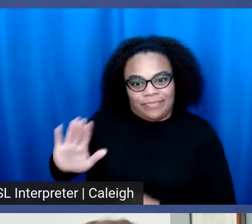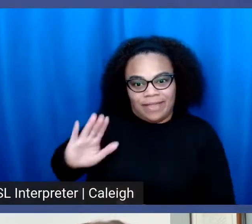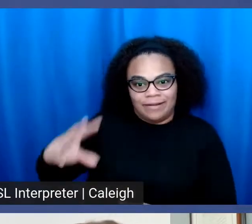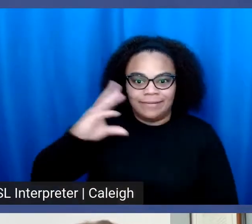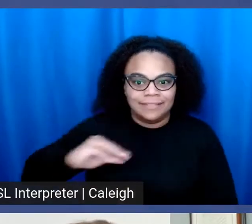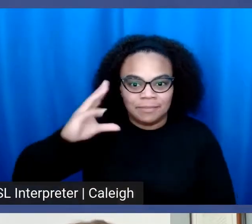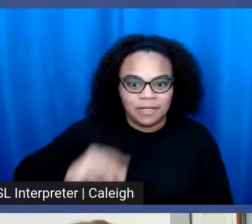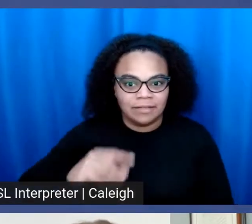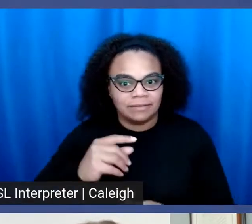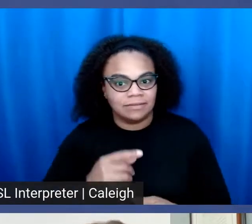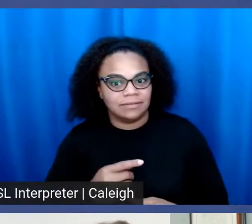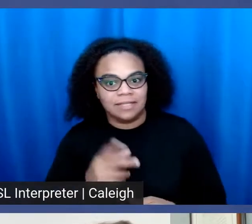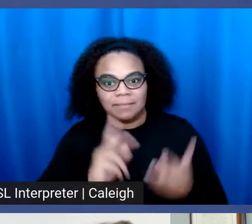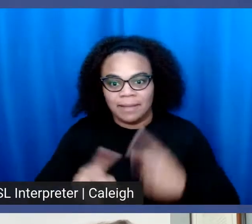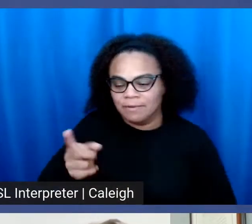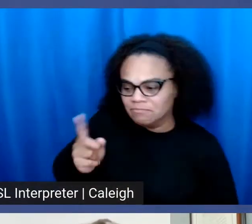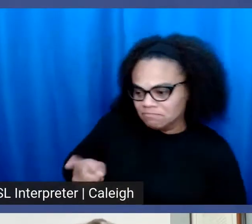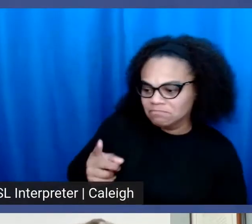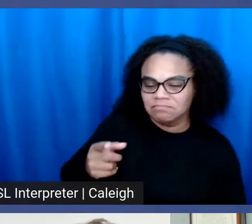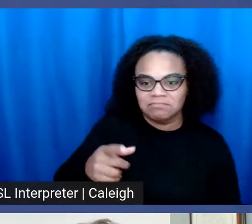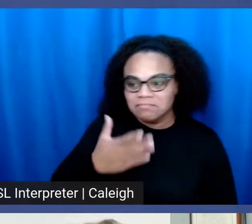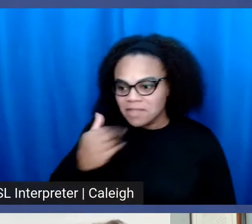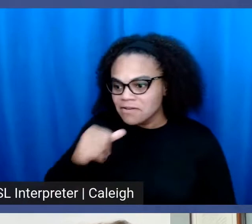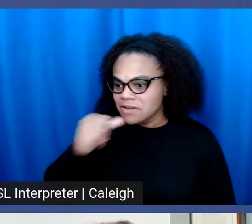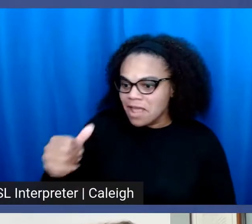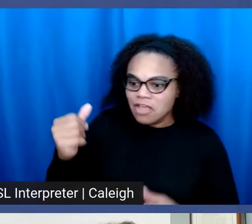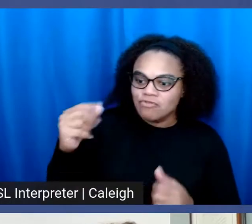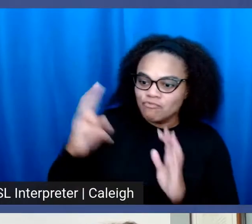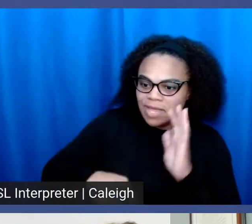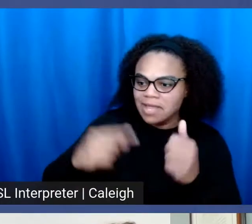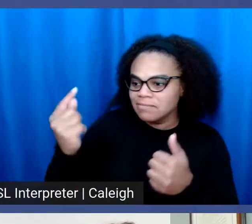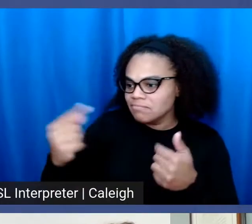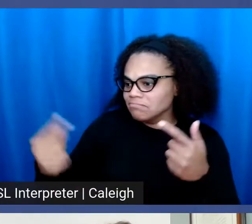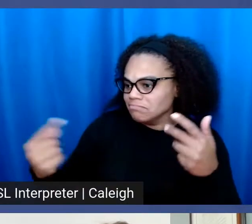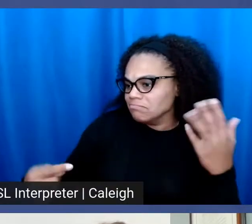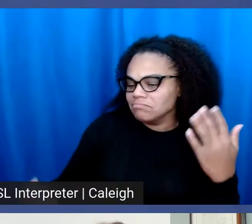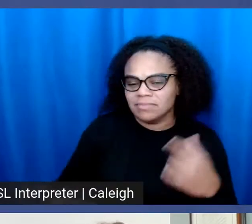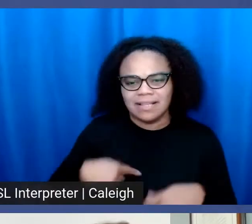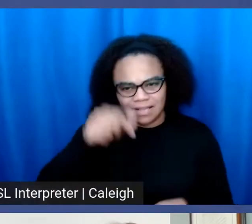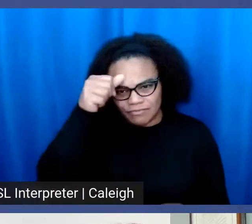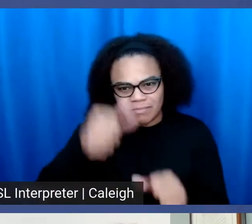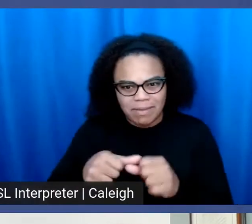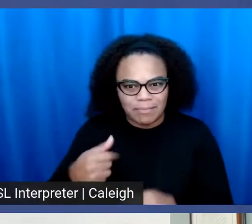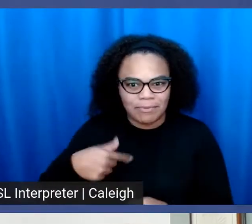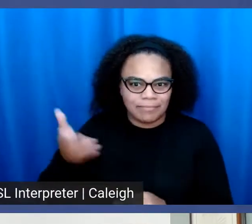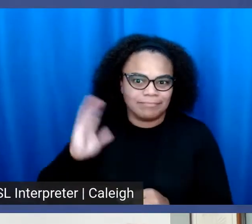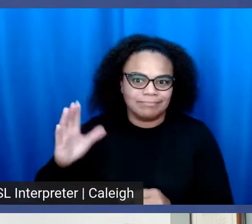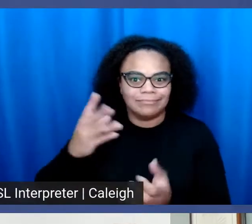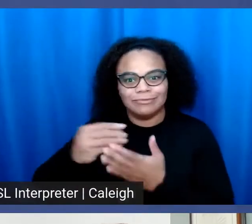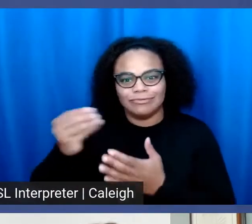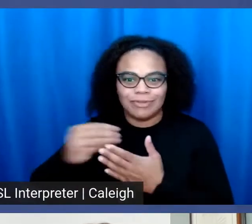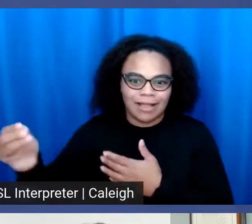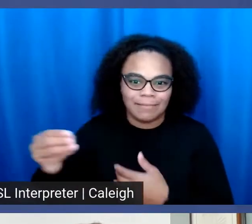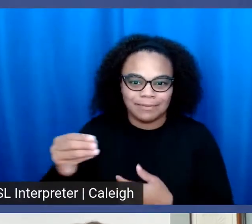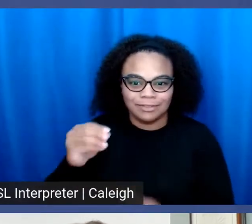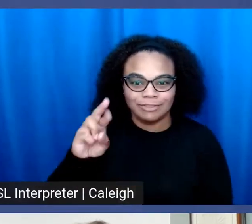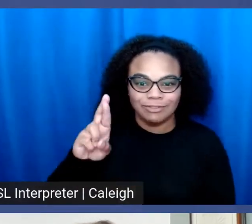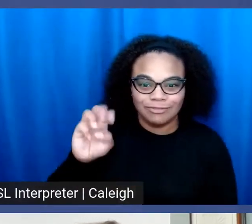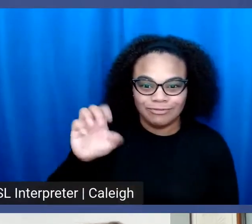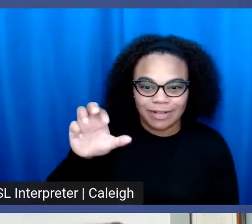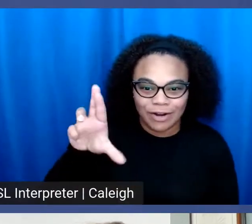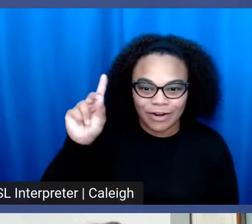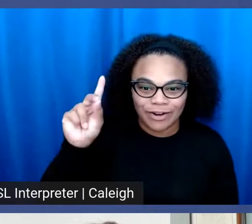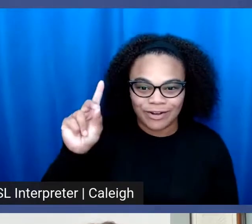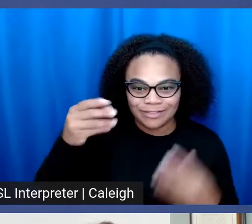not read, what they better not listen to. I remember going into record stores, and seeing the parental advisory